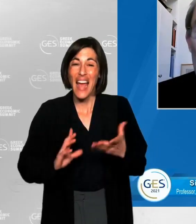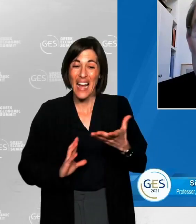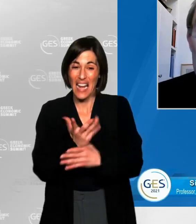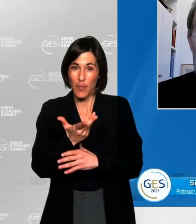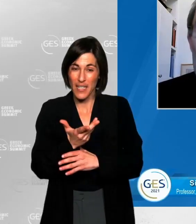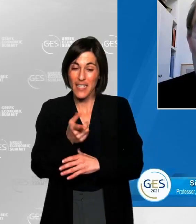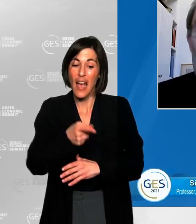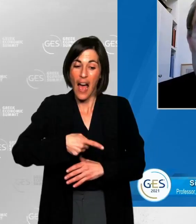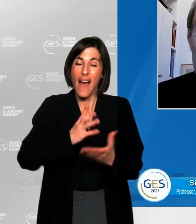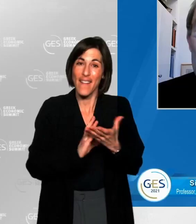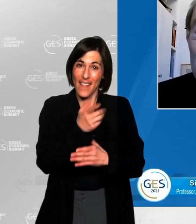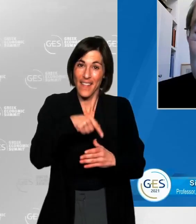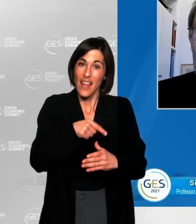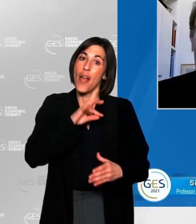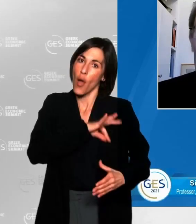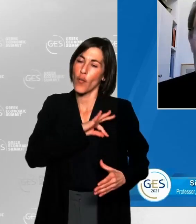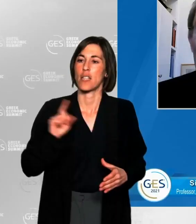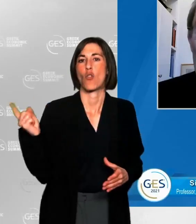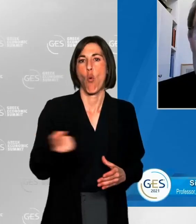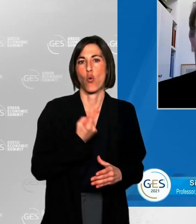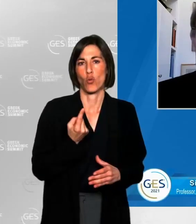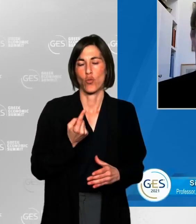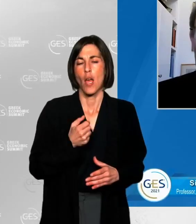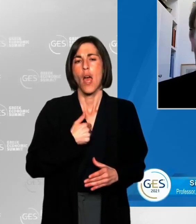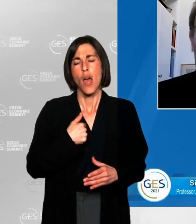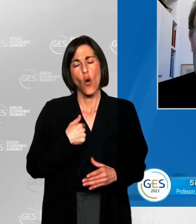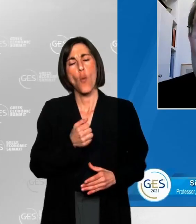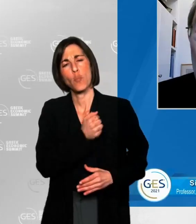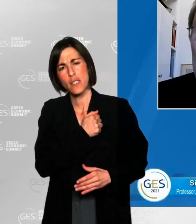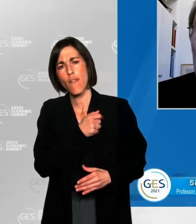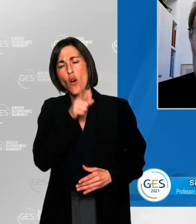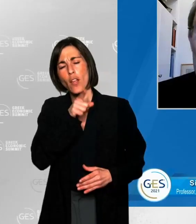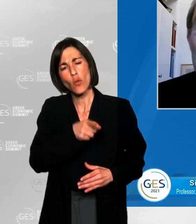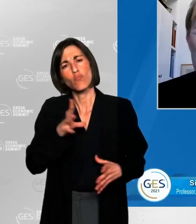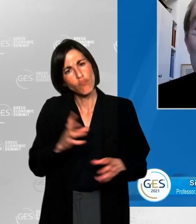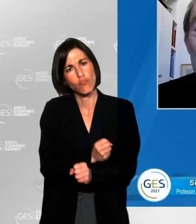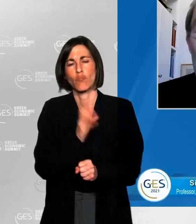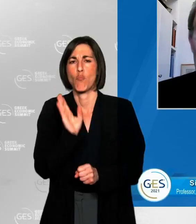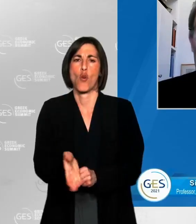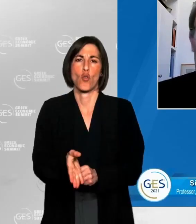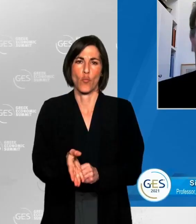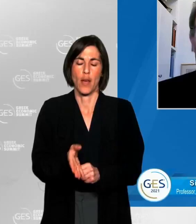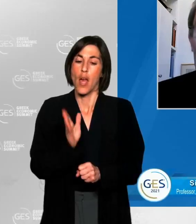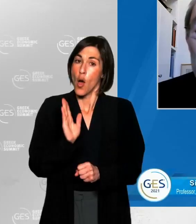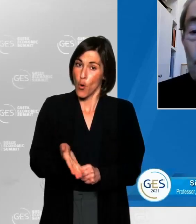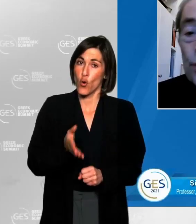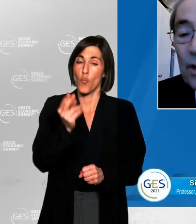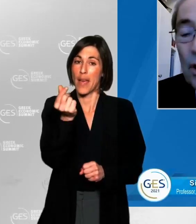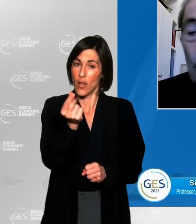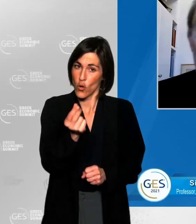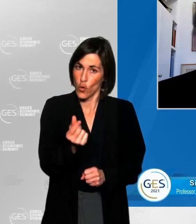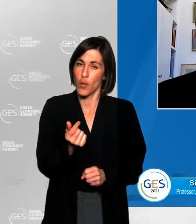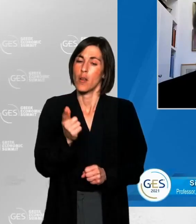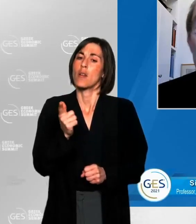is possible that we can make growth benefit all today. However, to achieve that, we need the